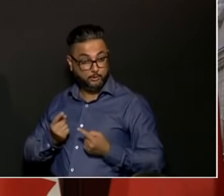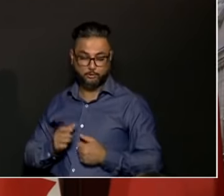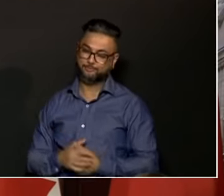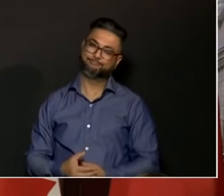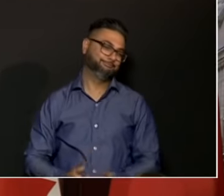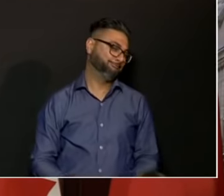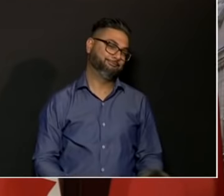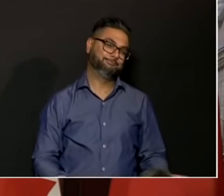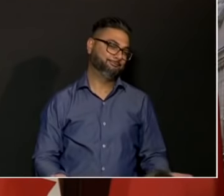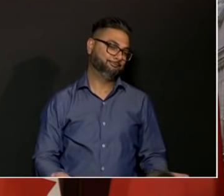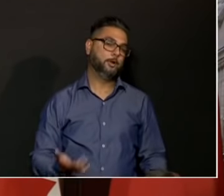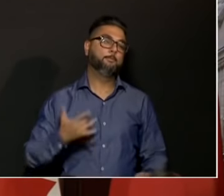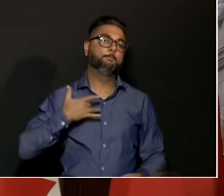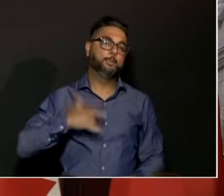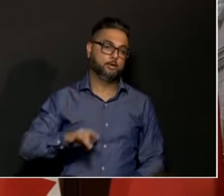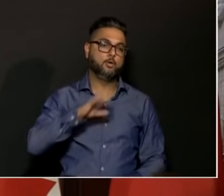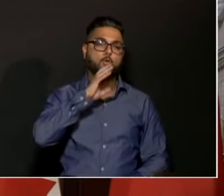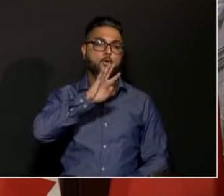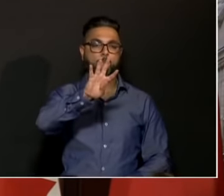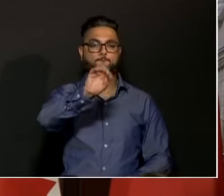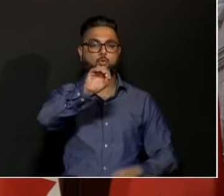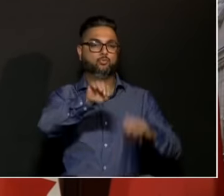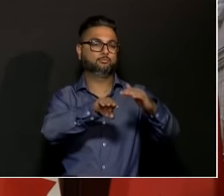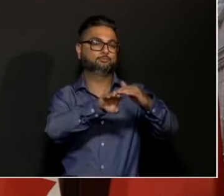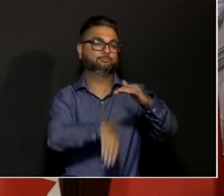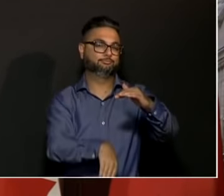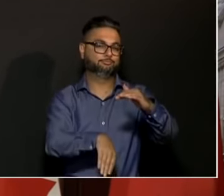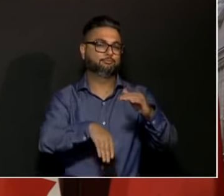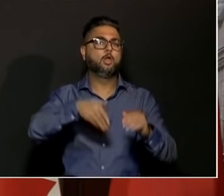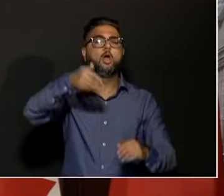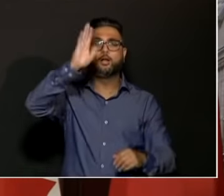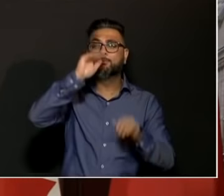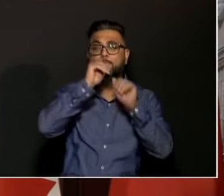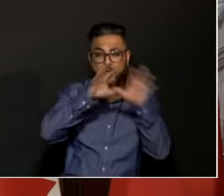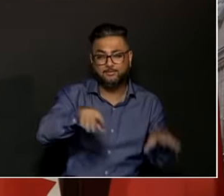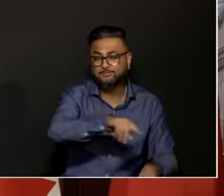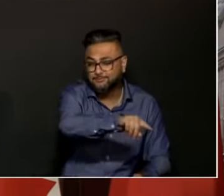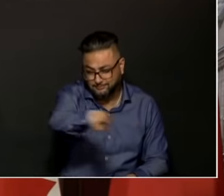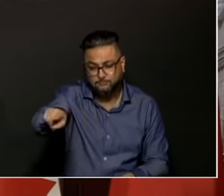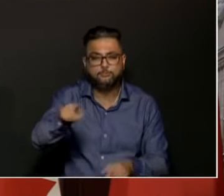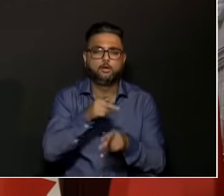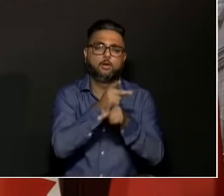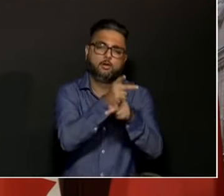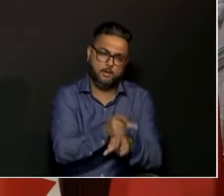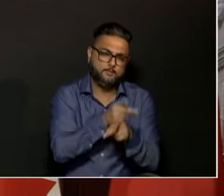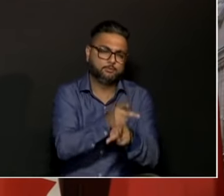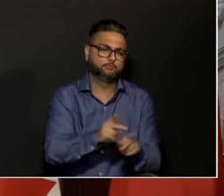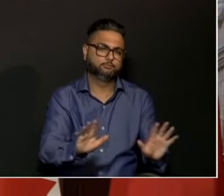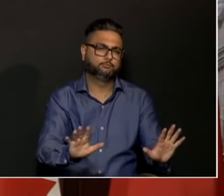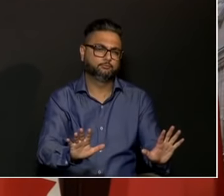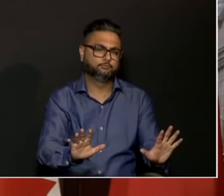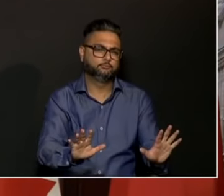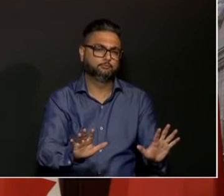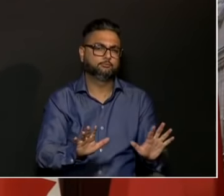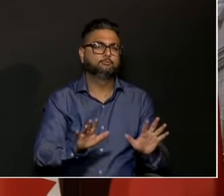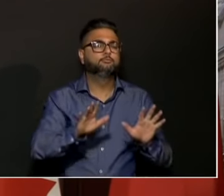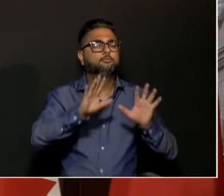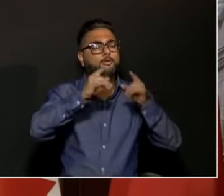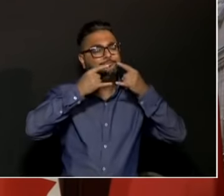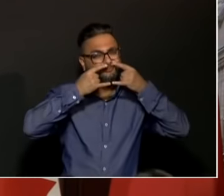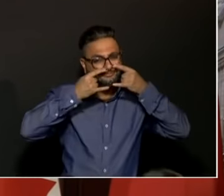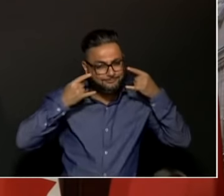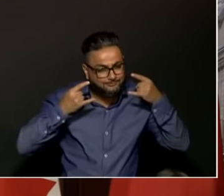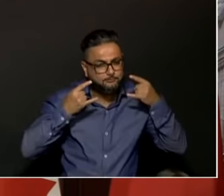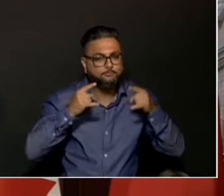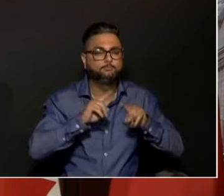group that are going in there, and God bless them. Be careful, have face coverings, but we just can't have